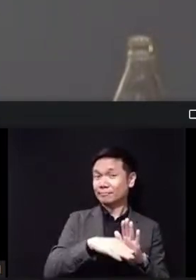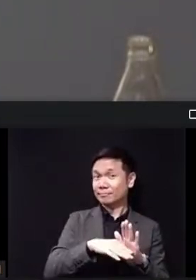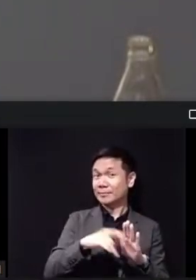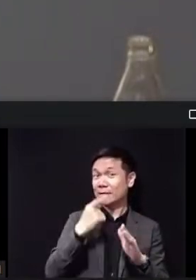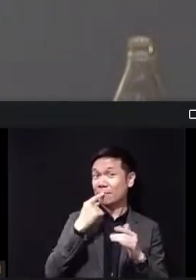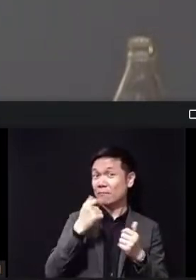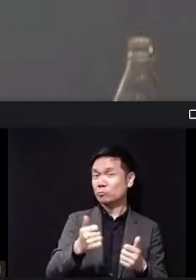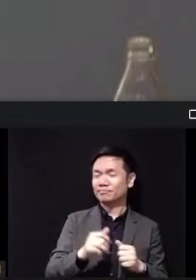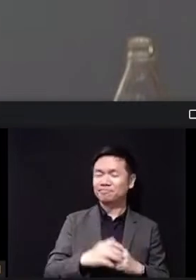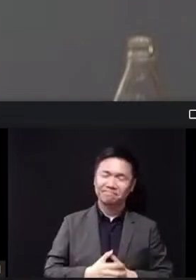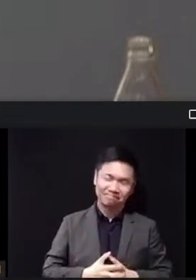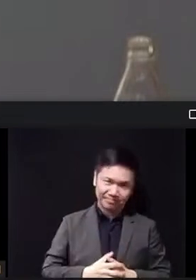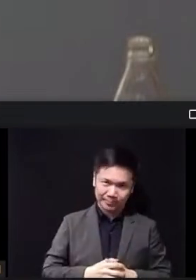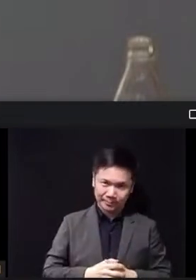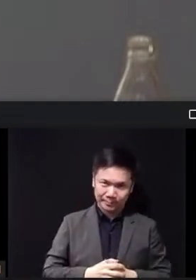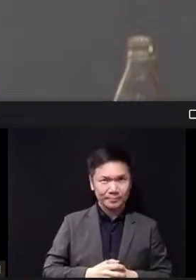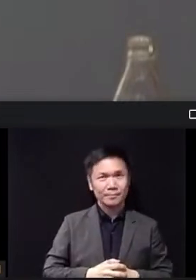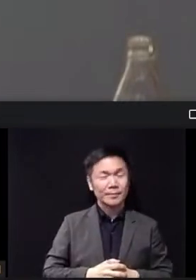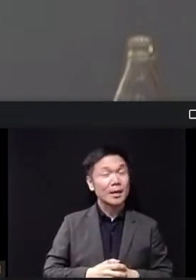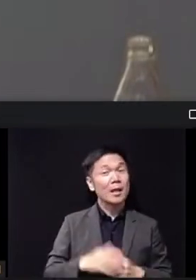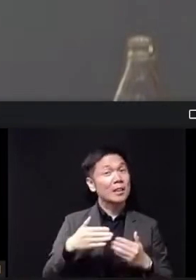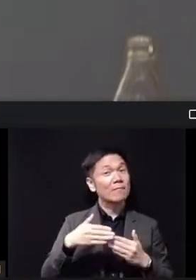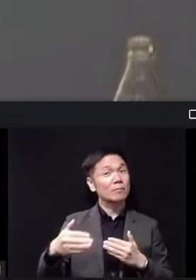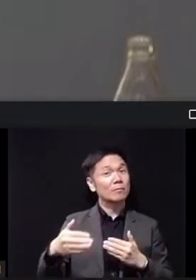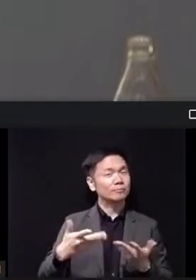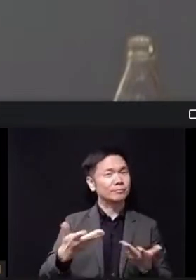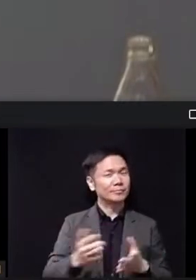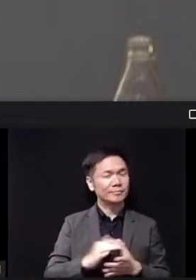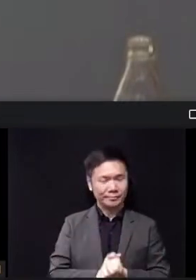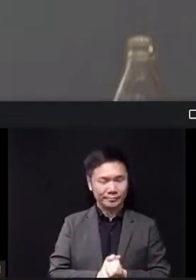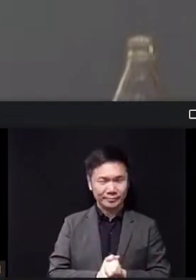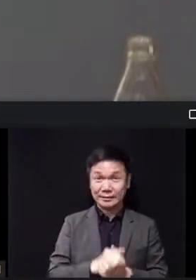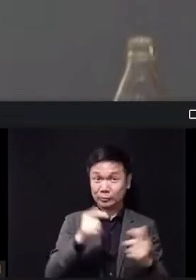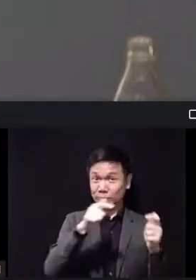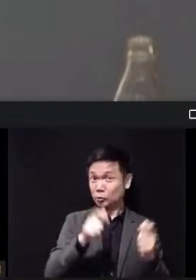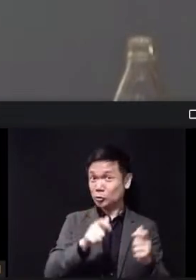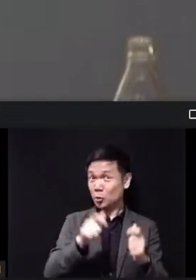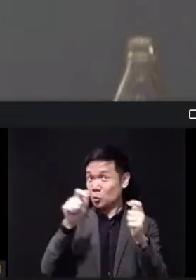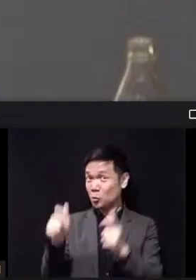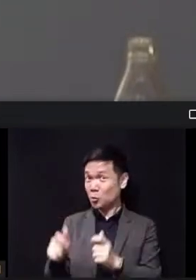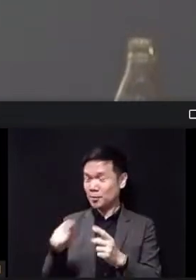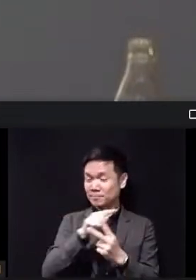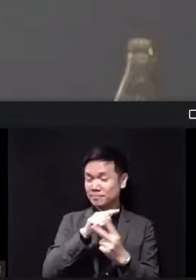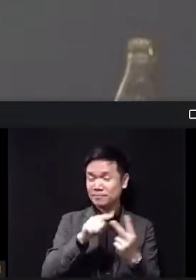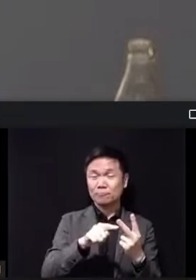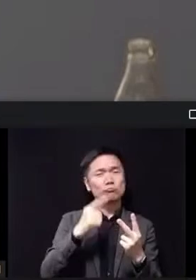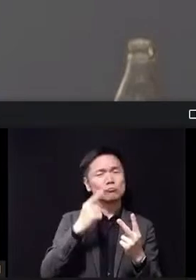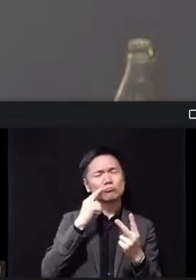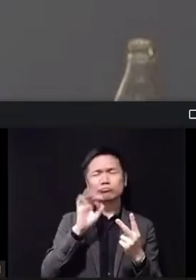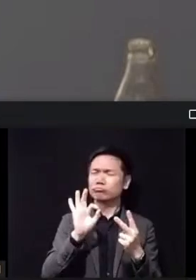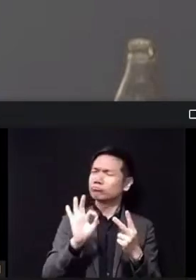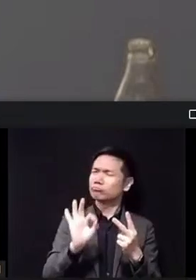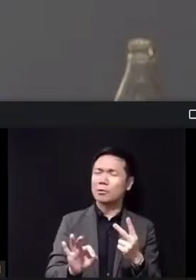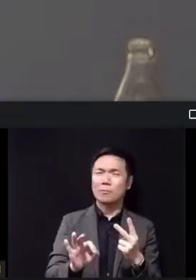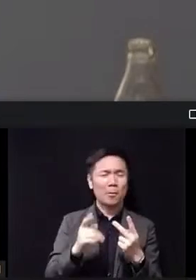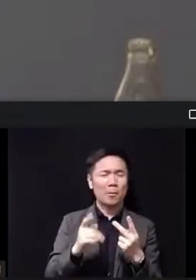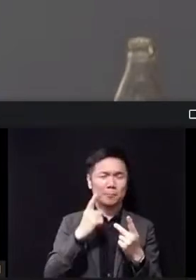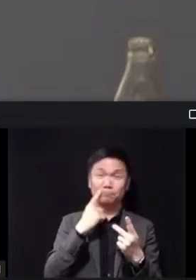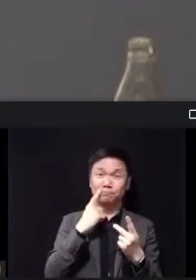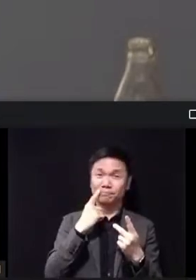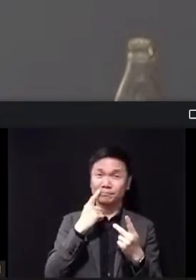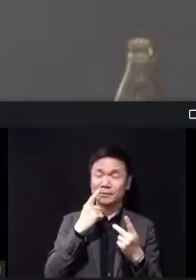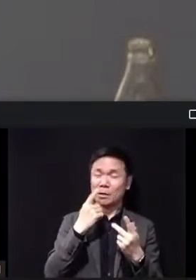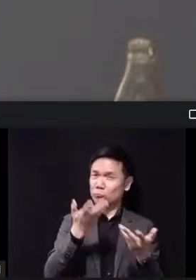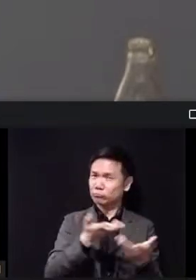Sustainable Development. In the spirit of this document, we have been very candid